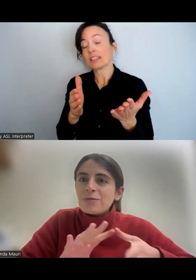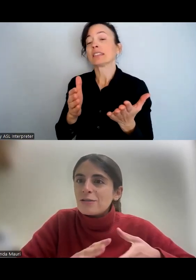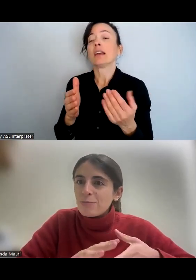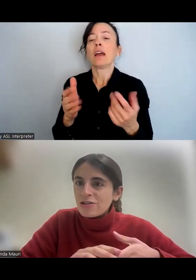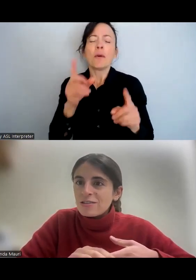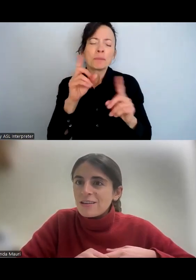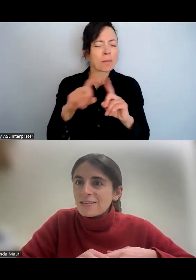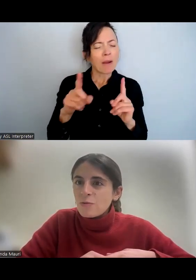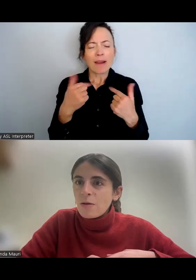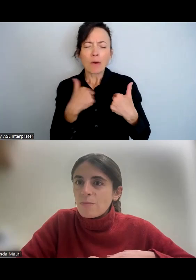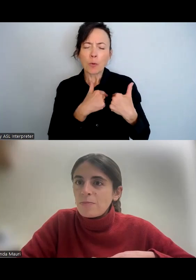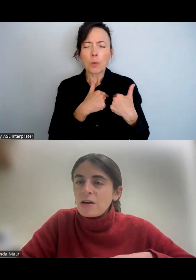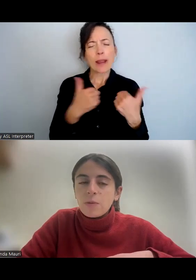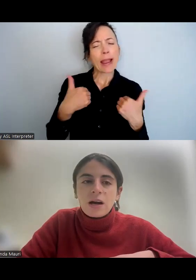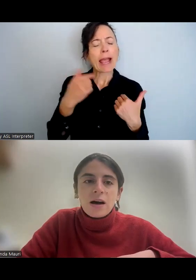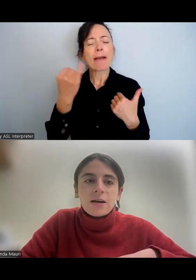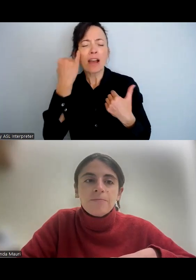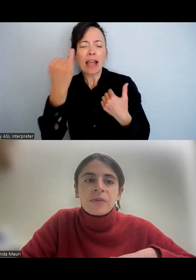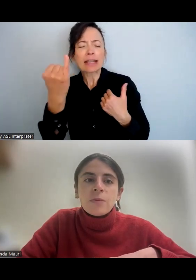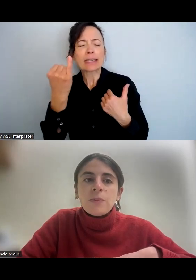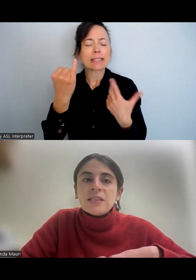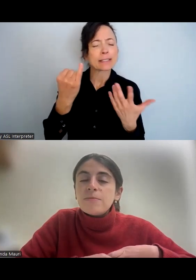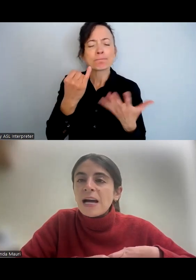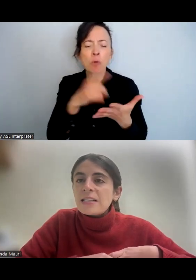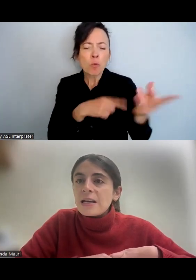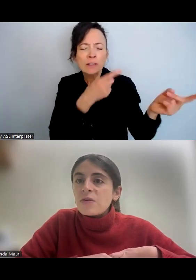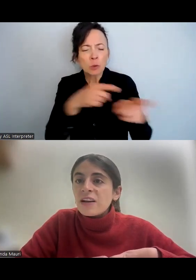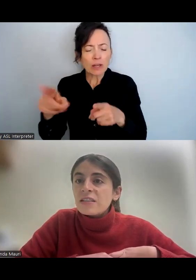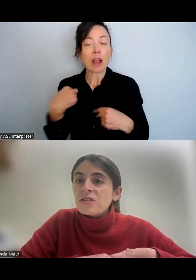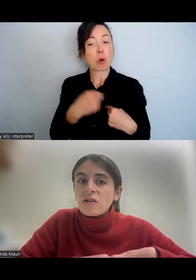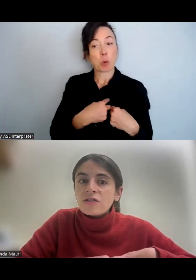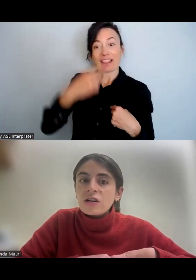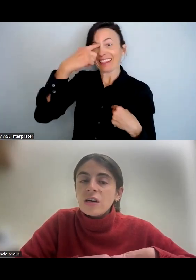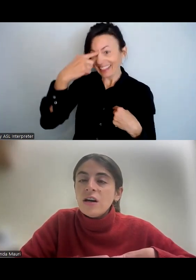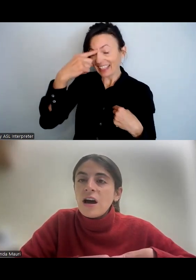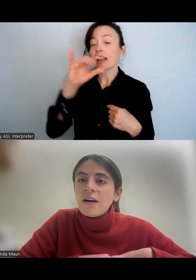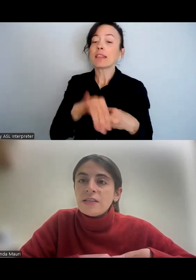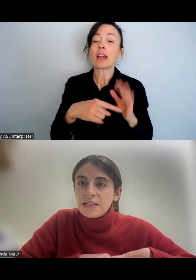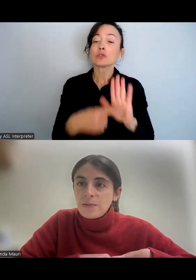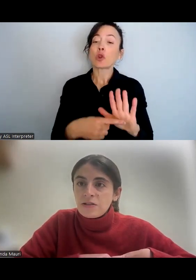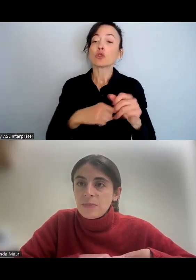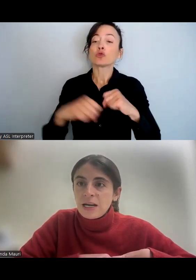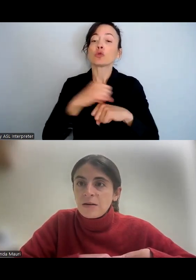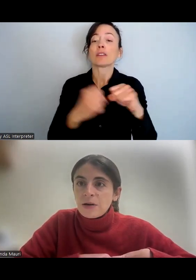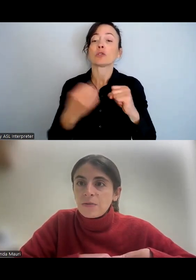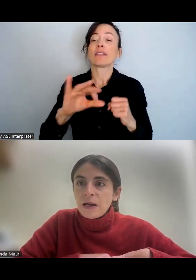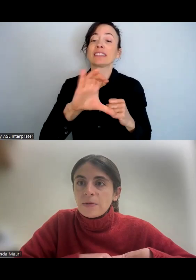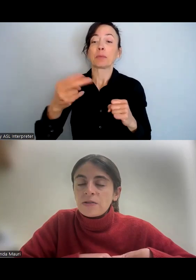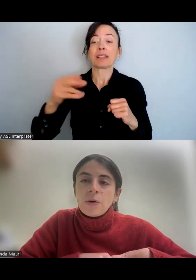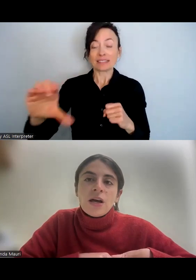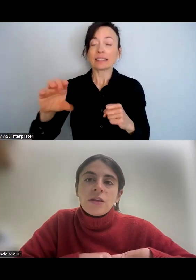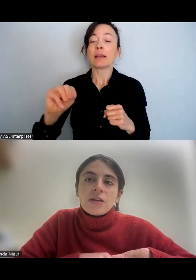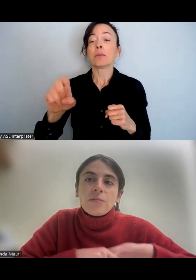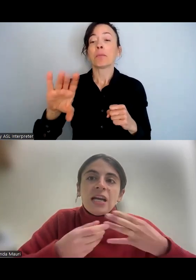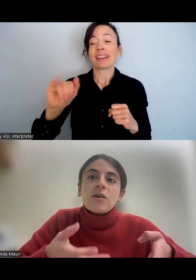we have some suspicions as to what might be going on. And what we suspect is that it reflects the structure of the CCBHC Medicaid bundled payment.